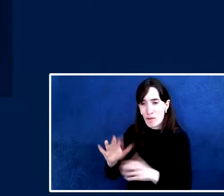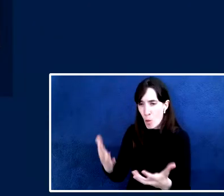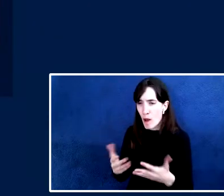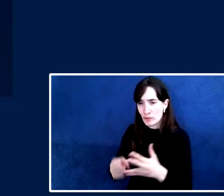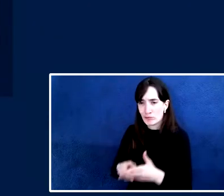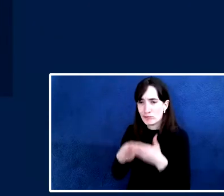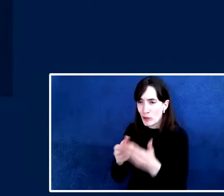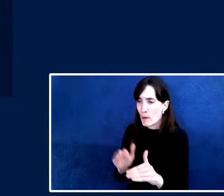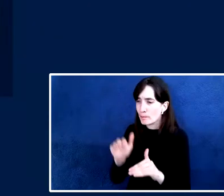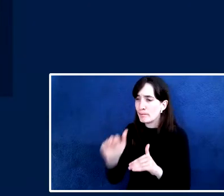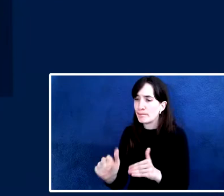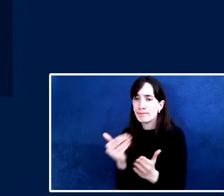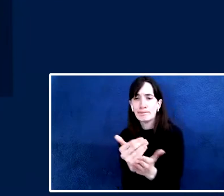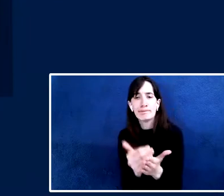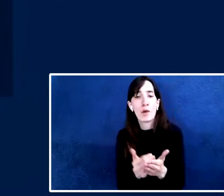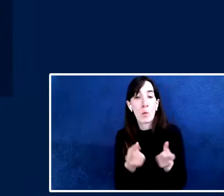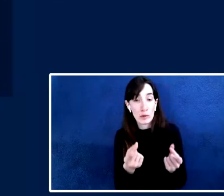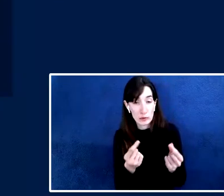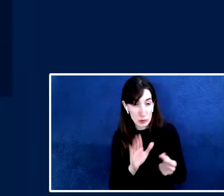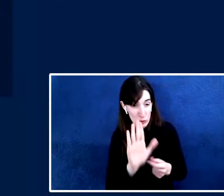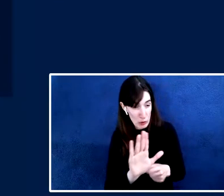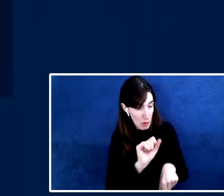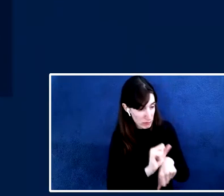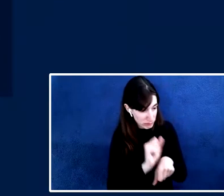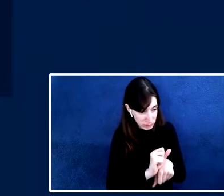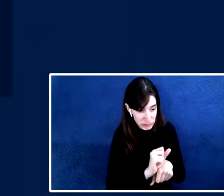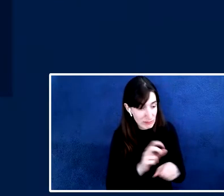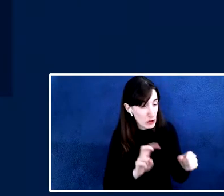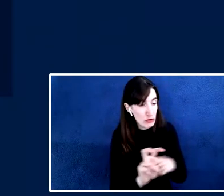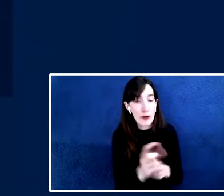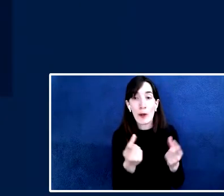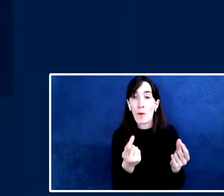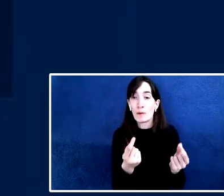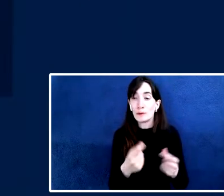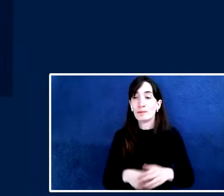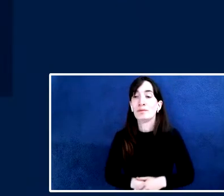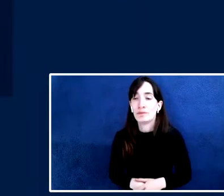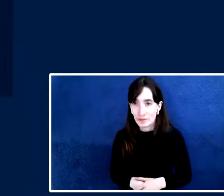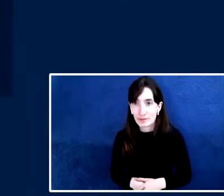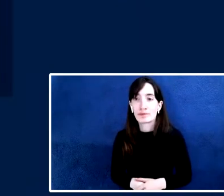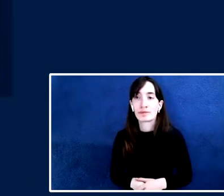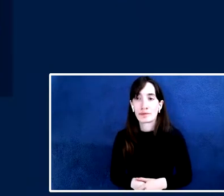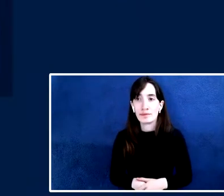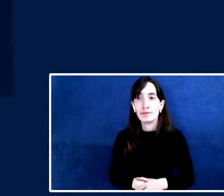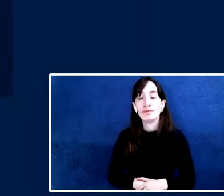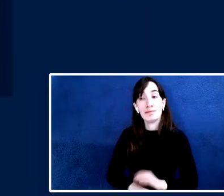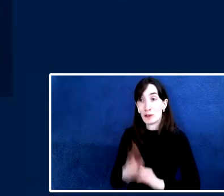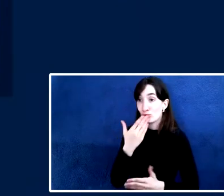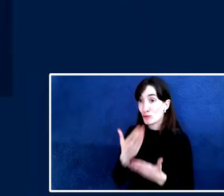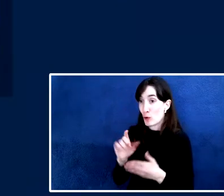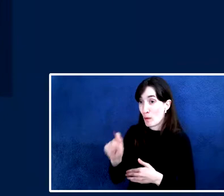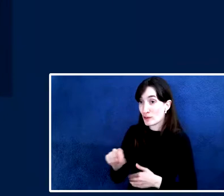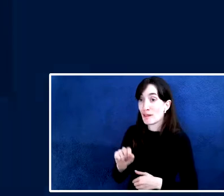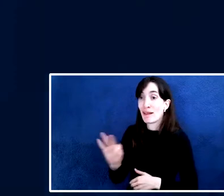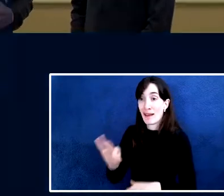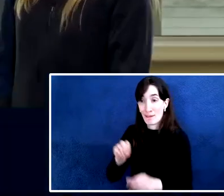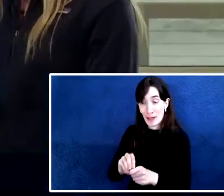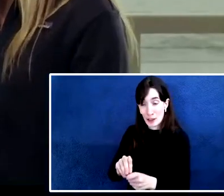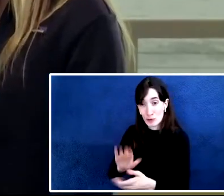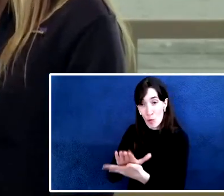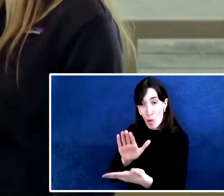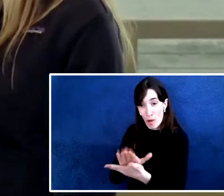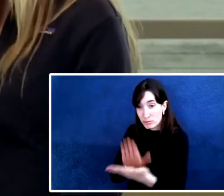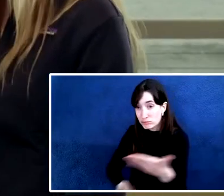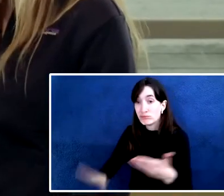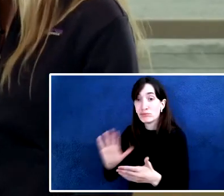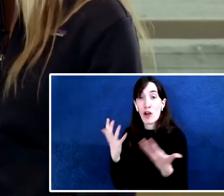some of the steps that you've taken so far? Oof, those are both very good questions. Okay, so if you're in school already, I highly recommend trying to take some sort of marine-related